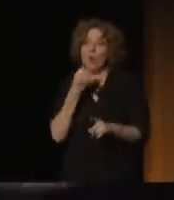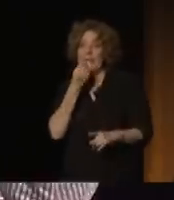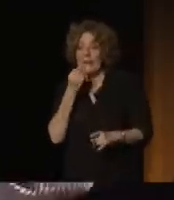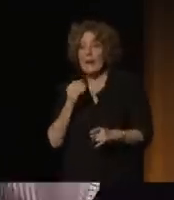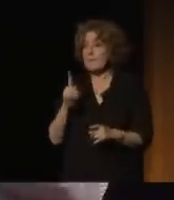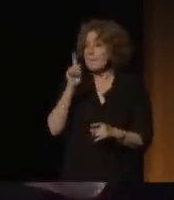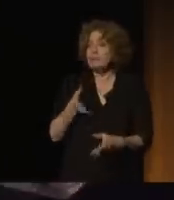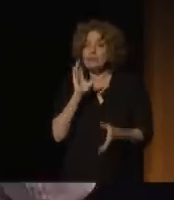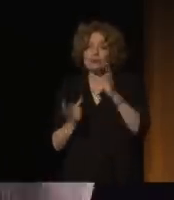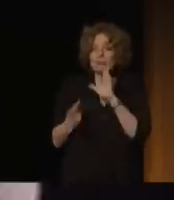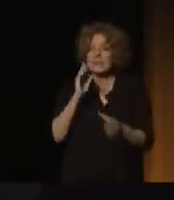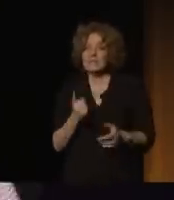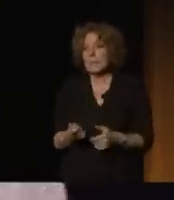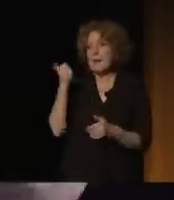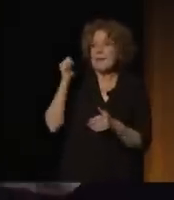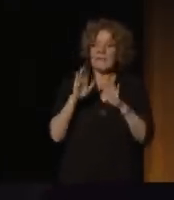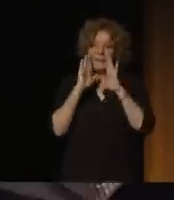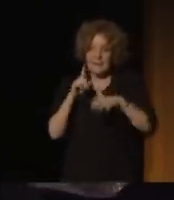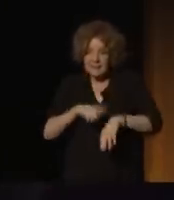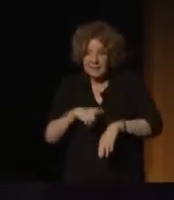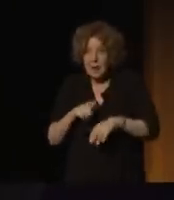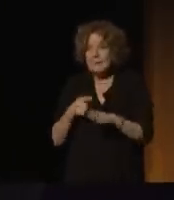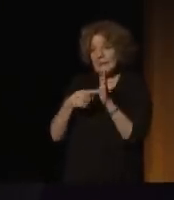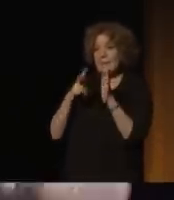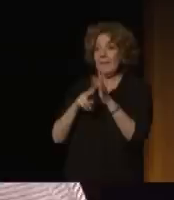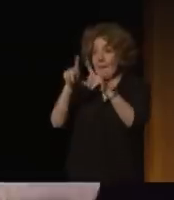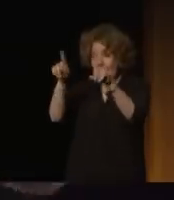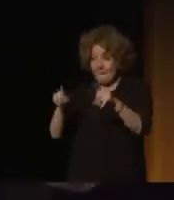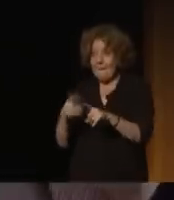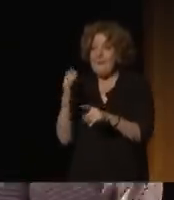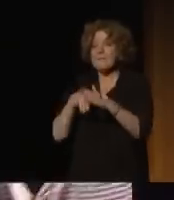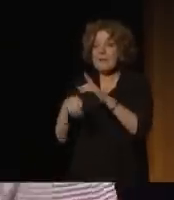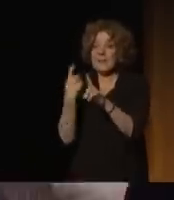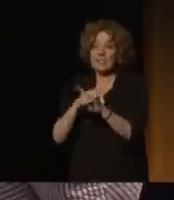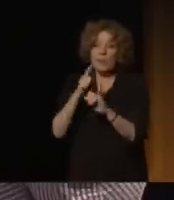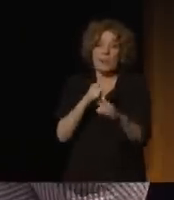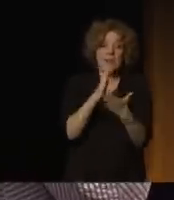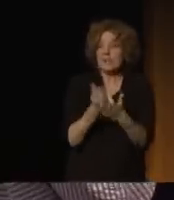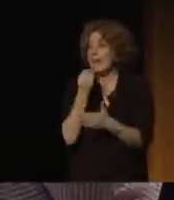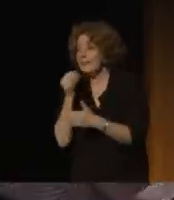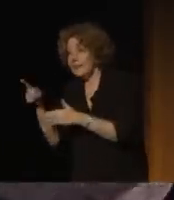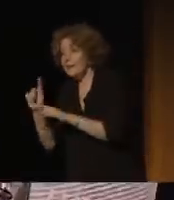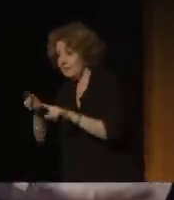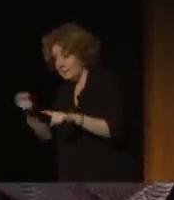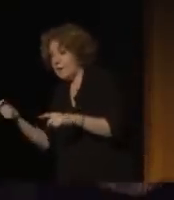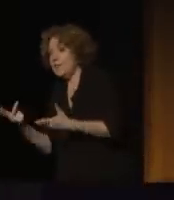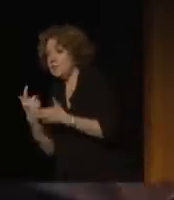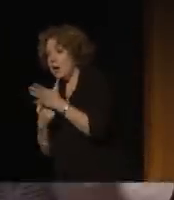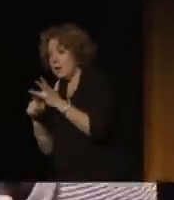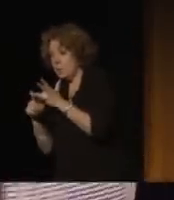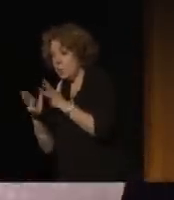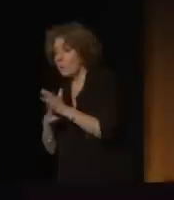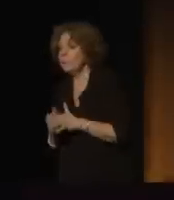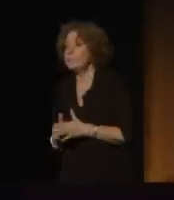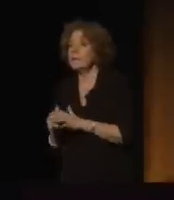Everyone's drinking champagne. Everyone's having a fantastic time. The TV was on in the kitchen, but we were eating in the dining room. The kitchen, but you had to go in the kitchen and get the